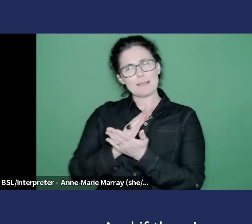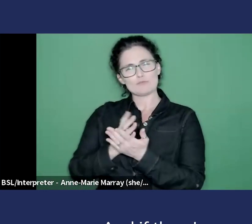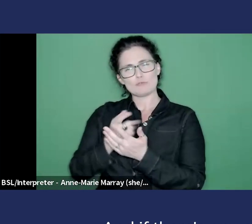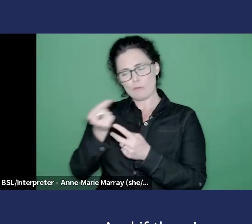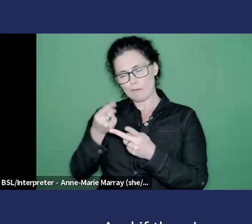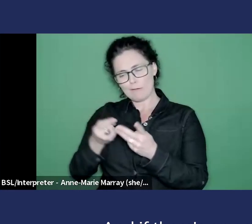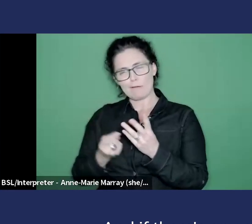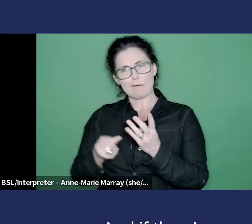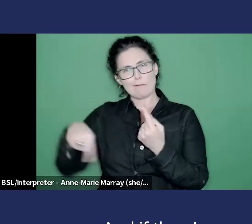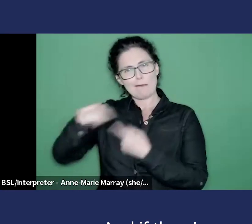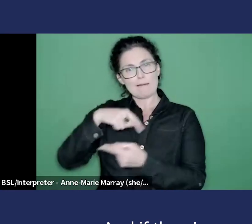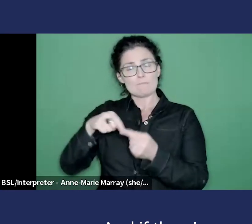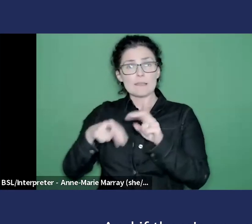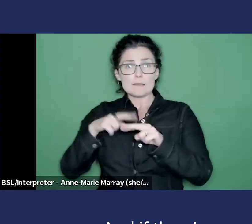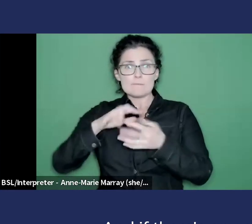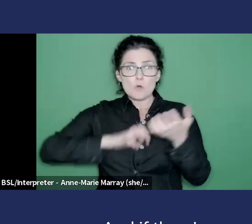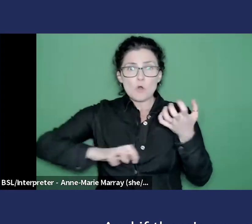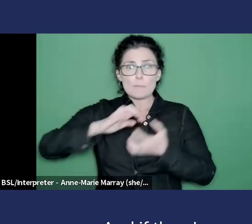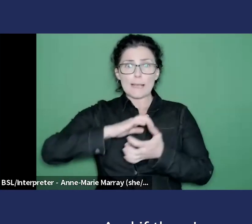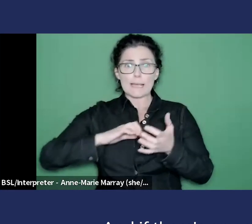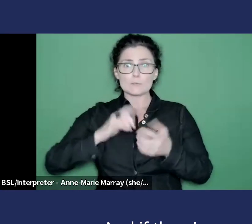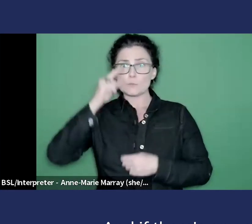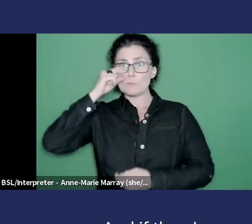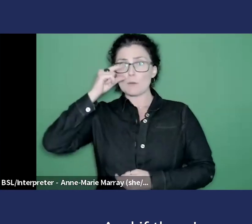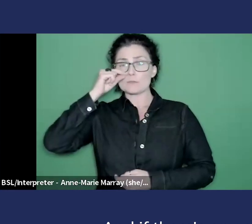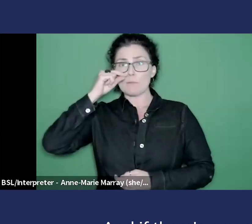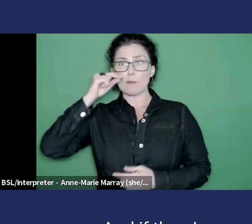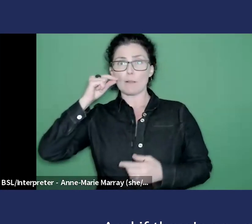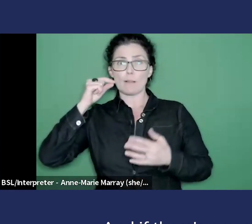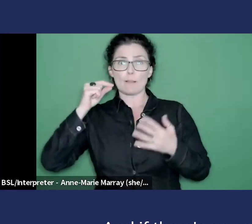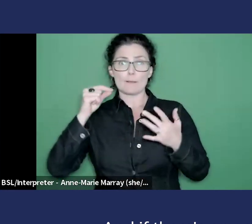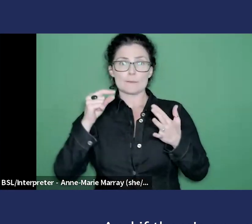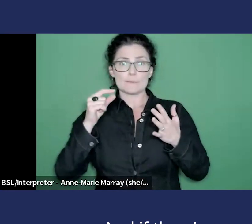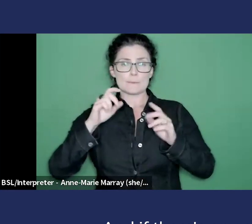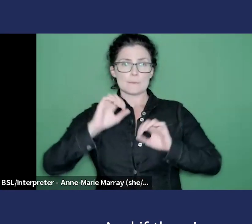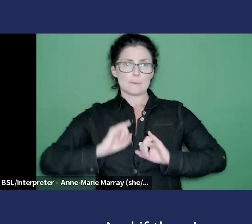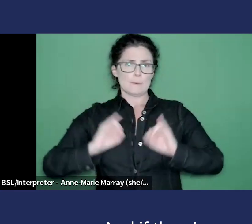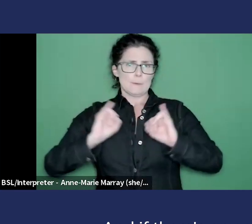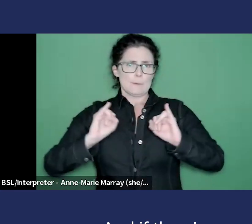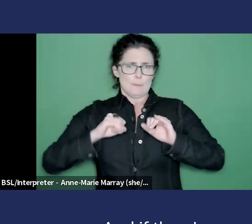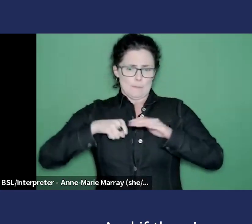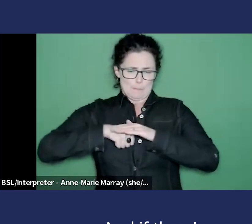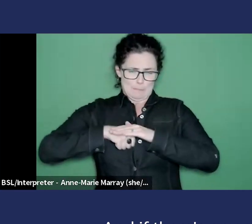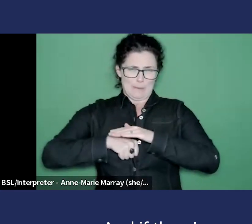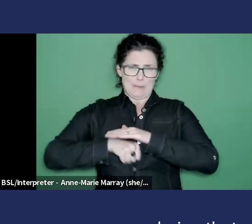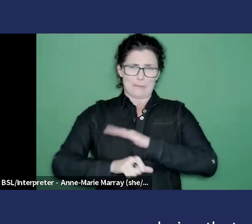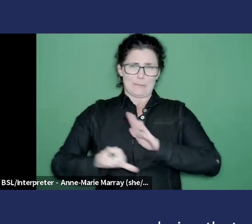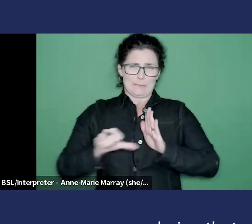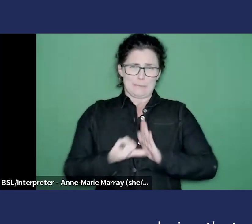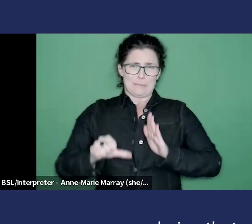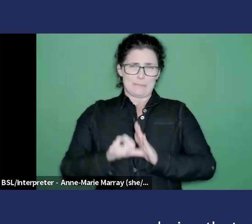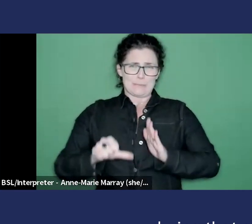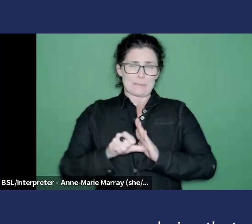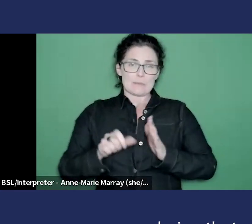any complications or, you know, the potential of a traumatic at birth, it makes all the difference during